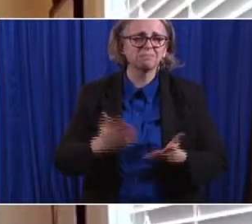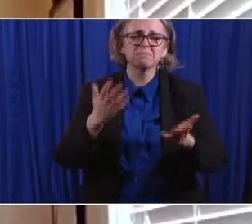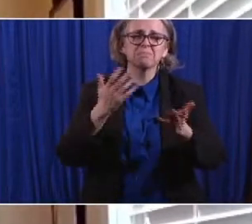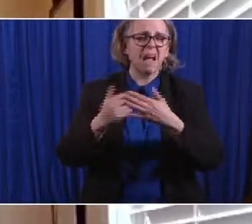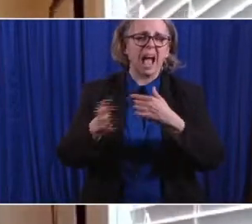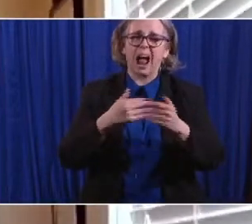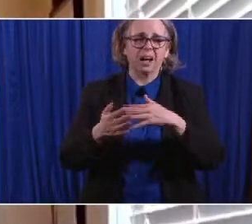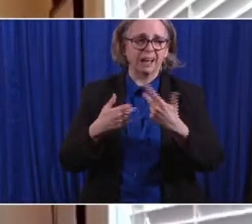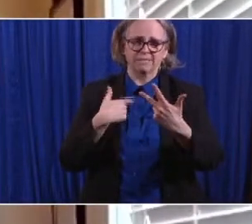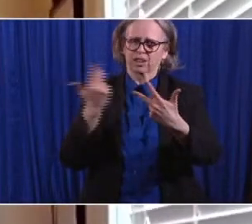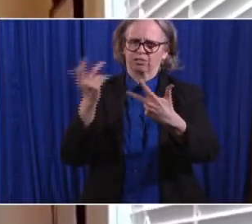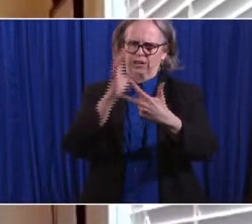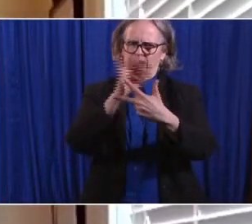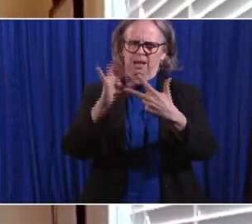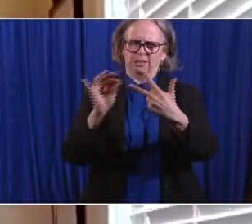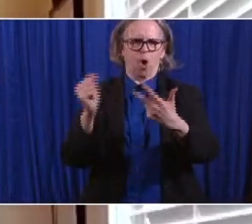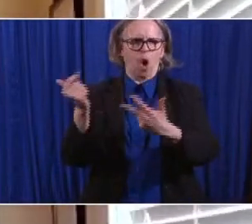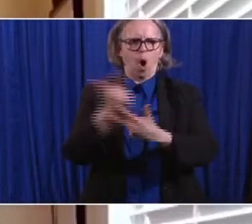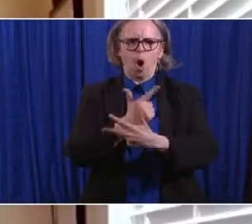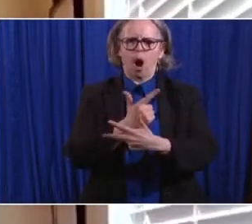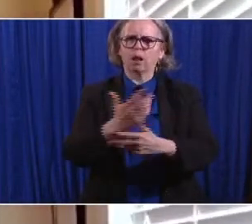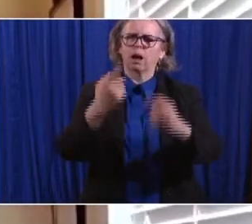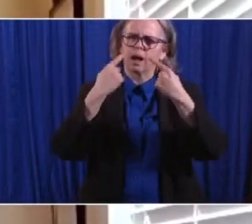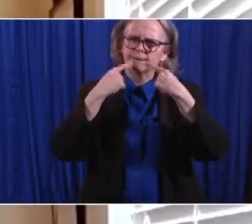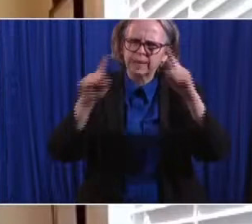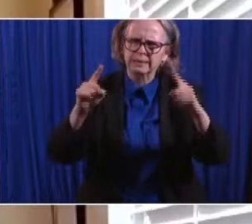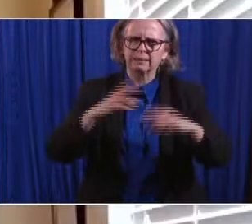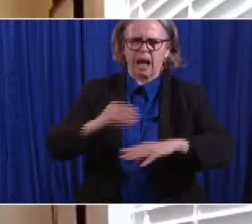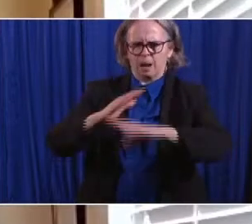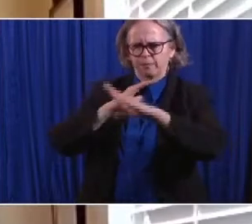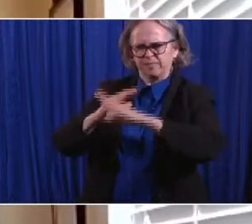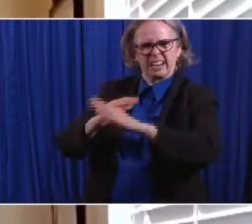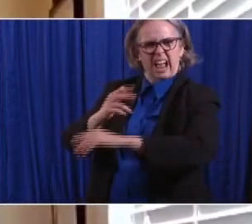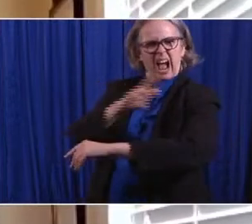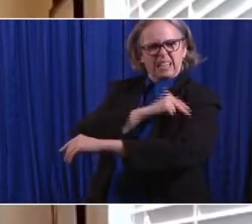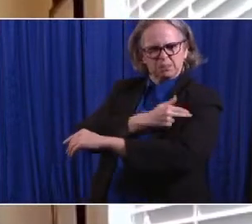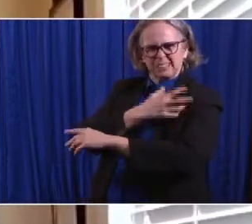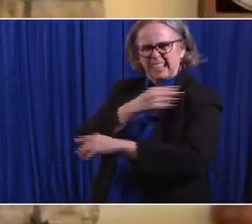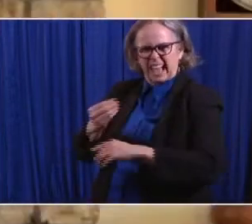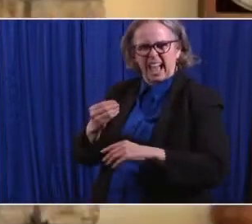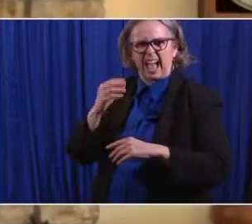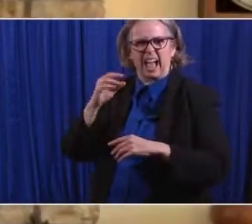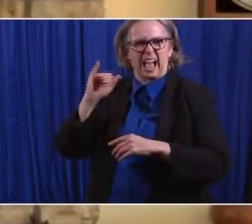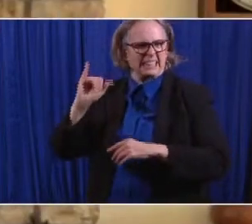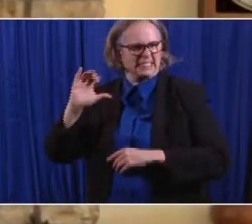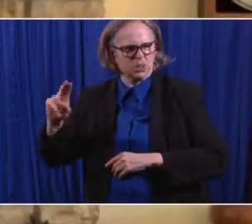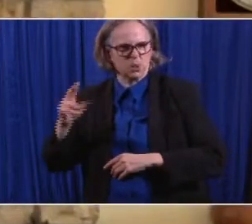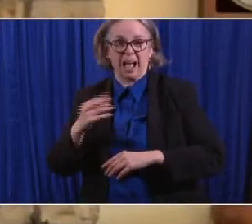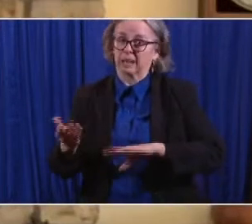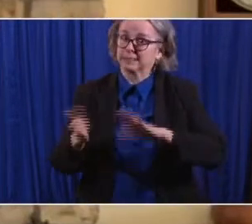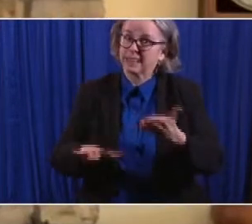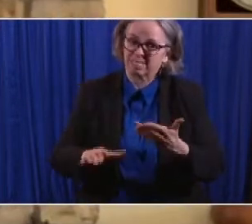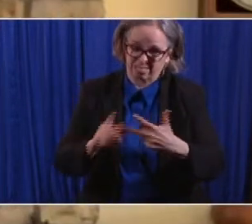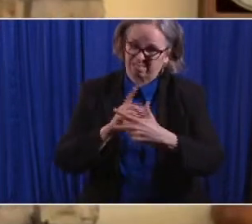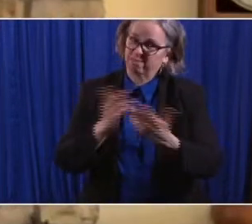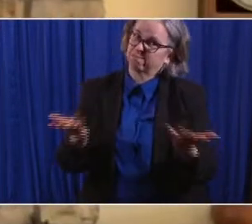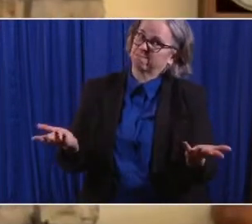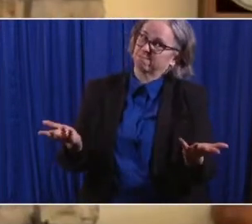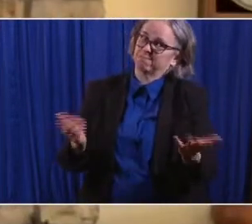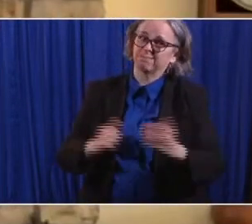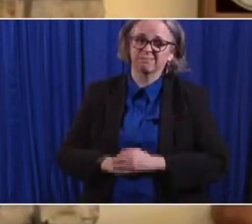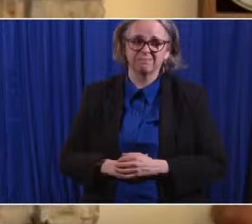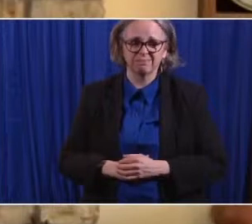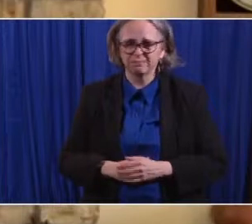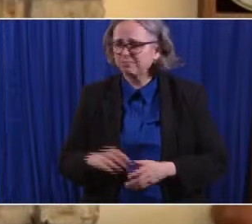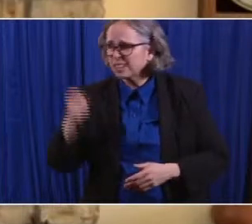will keep you out of the hospital, out of the ICU, and out of the morgue. And let me just add to that, one